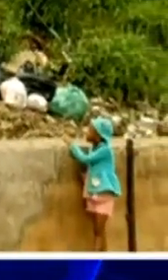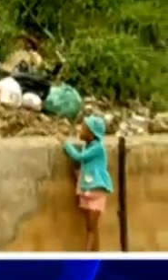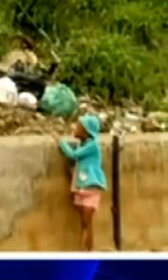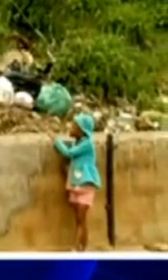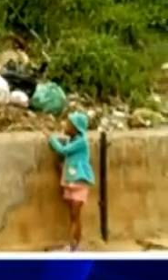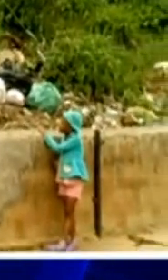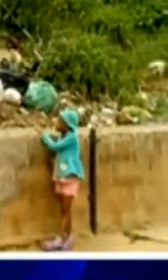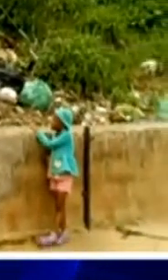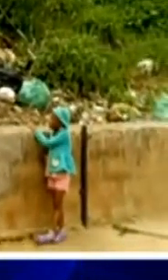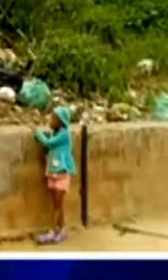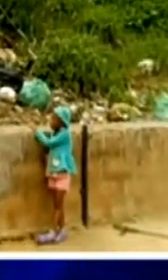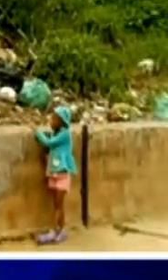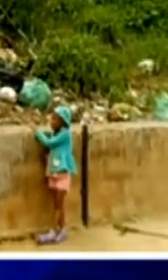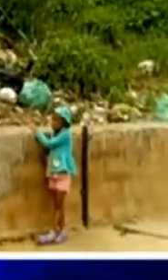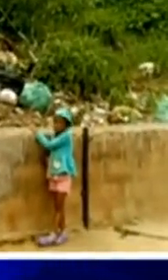is there fear on the ground?